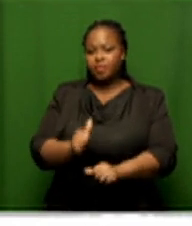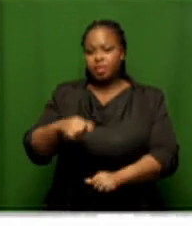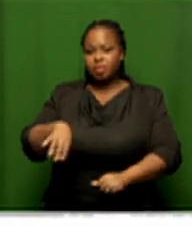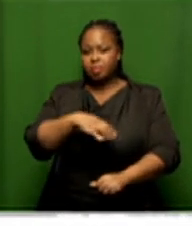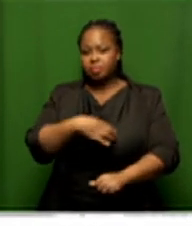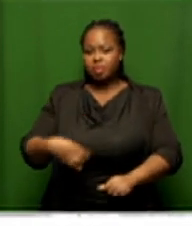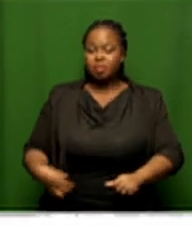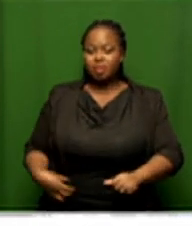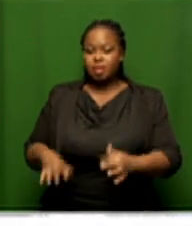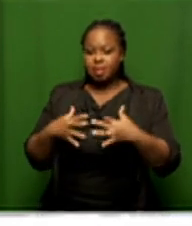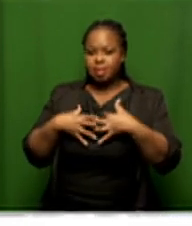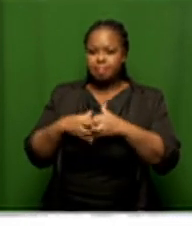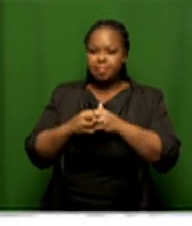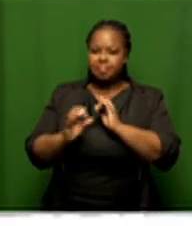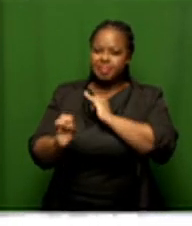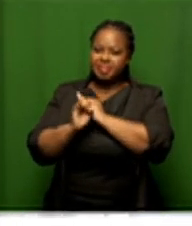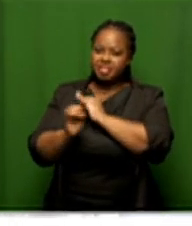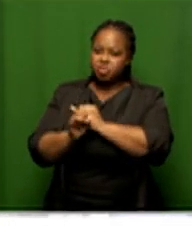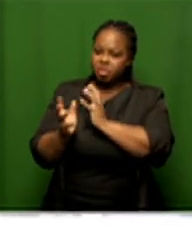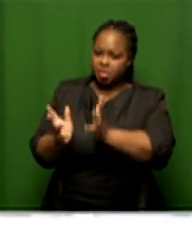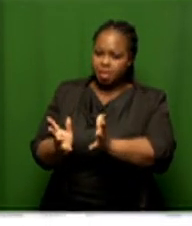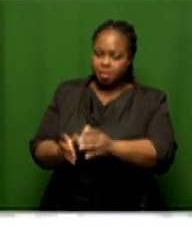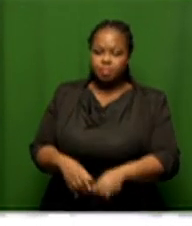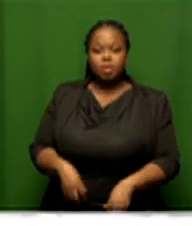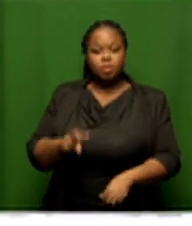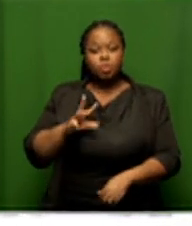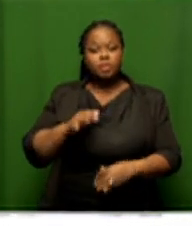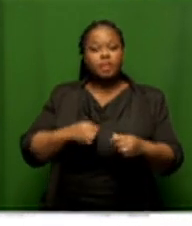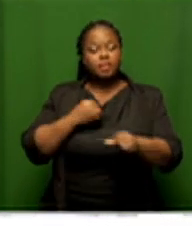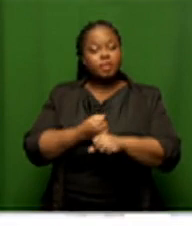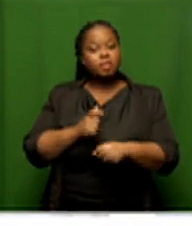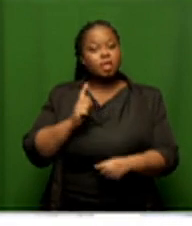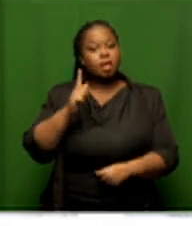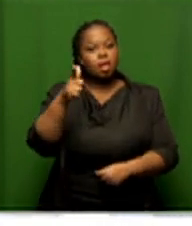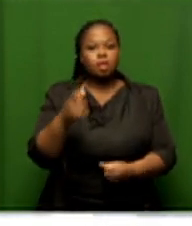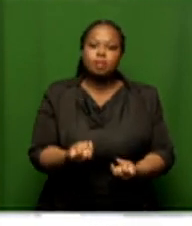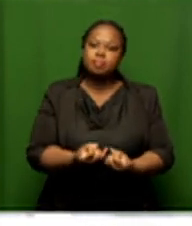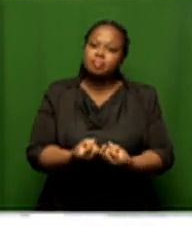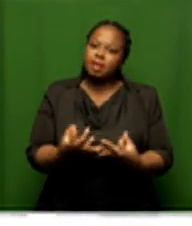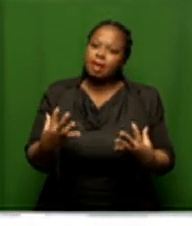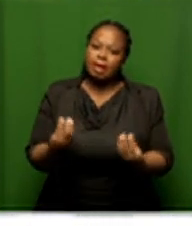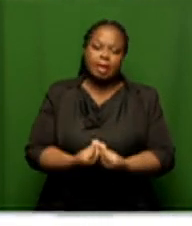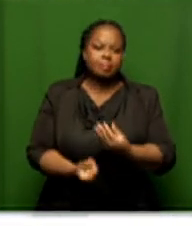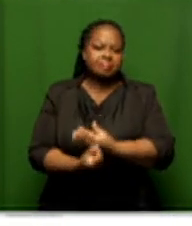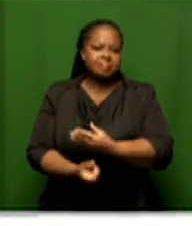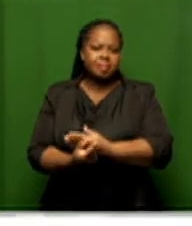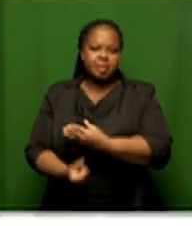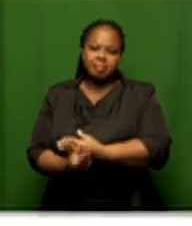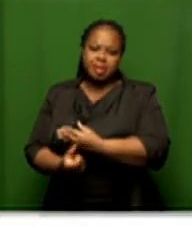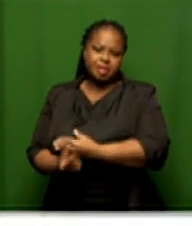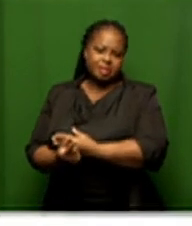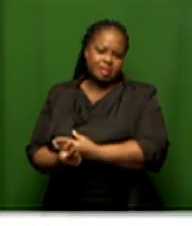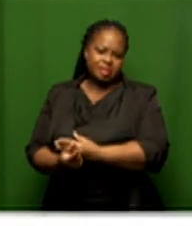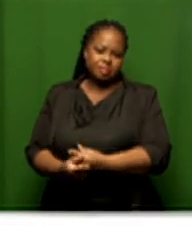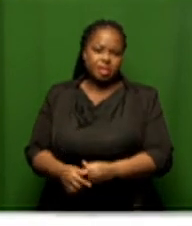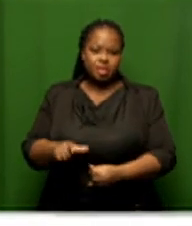party founded this institution. But 25 years later, a lot has happened. And this particular area, we are coming